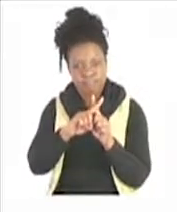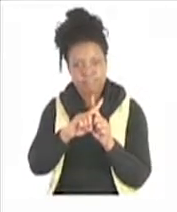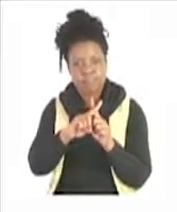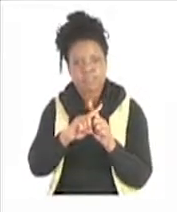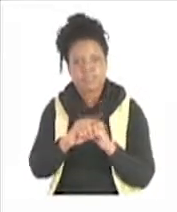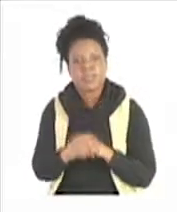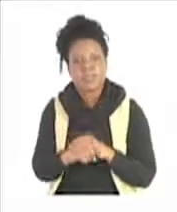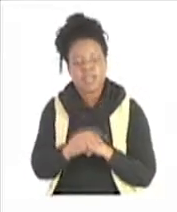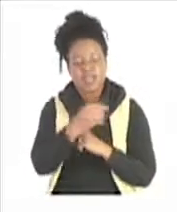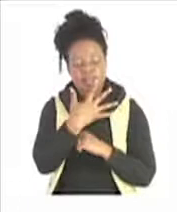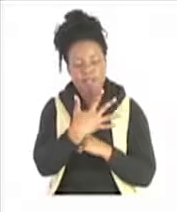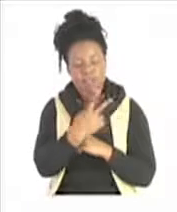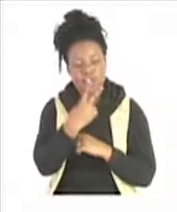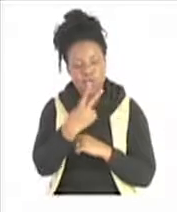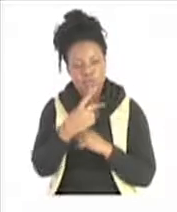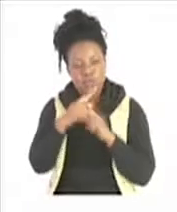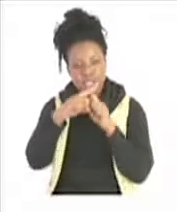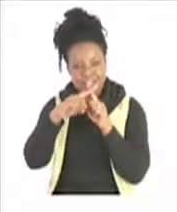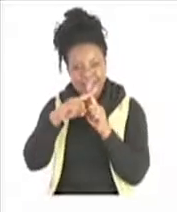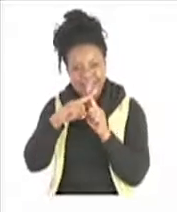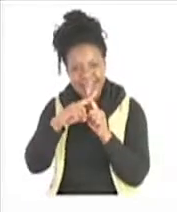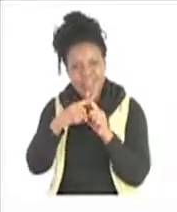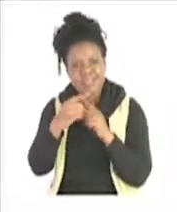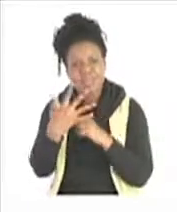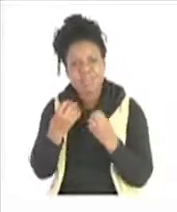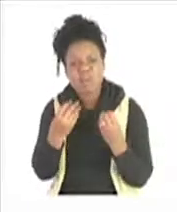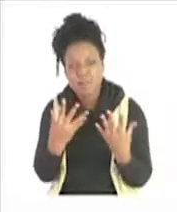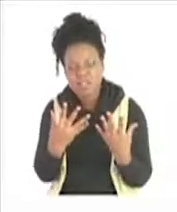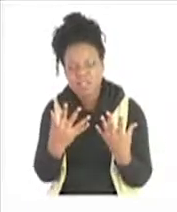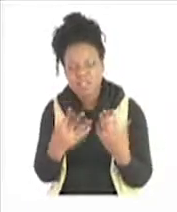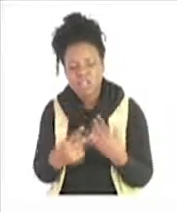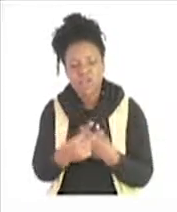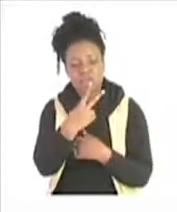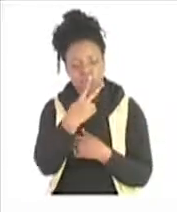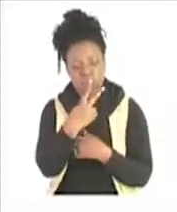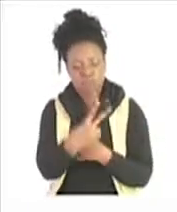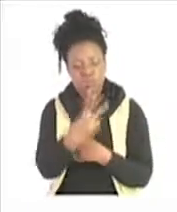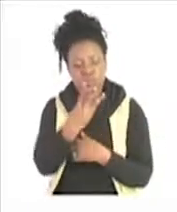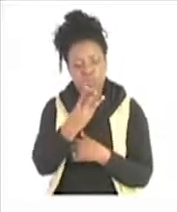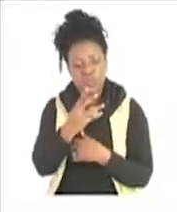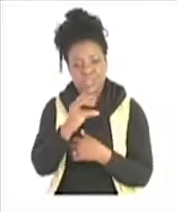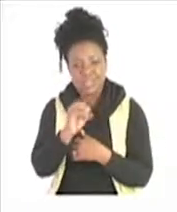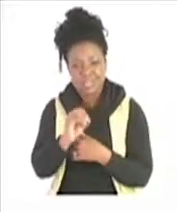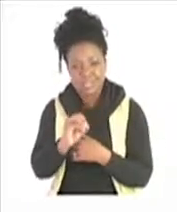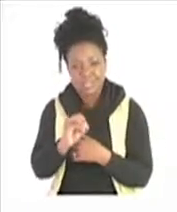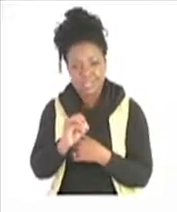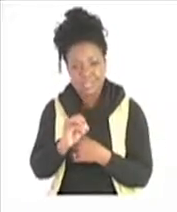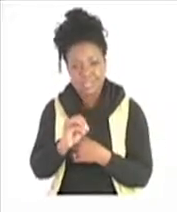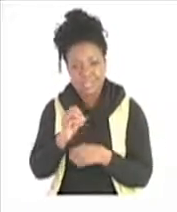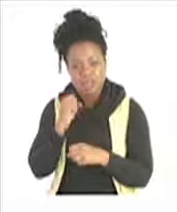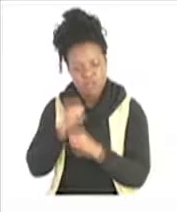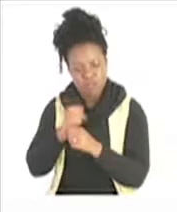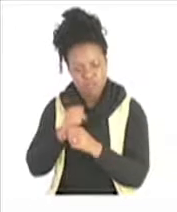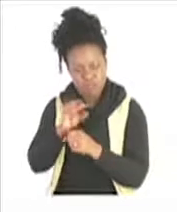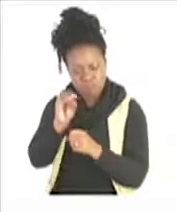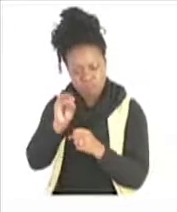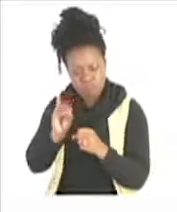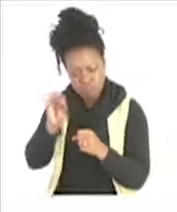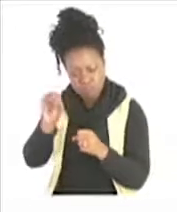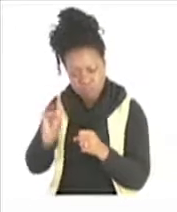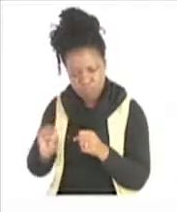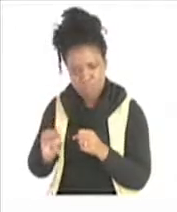52 times 5, and that is equal to 260 plus